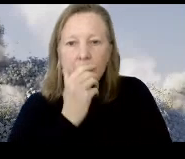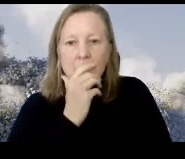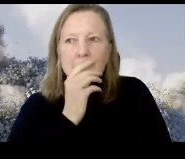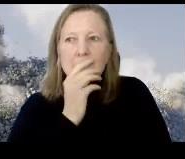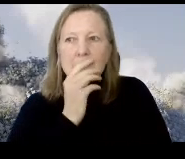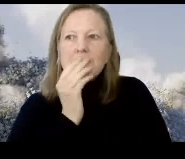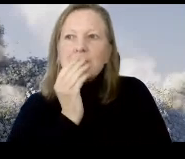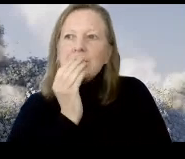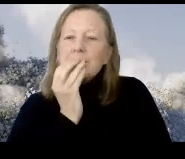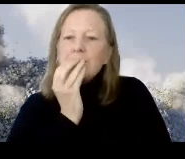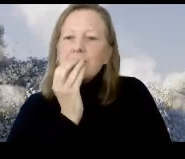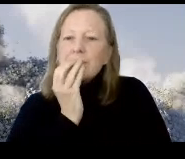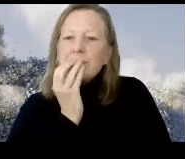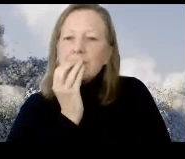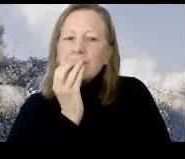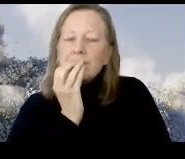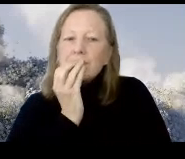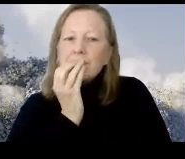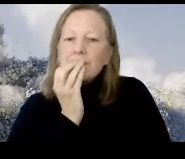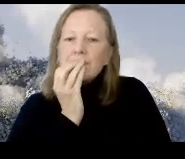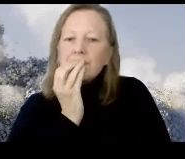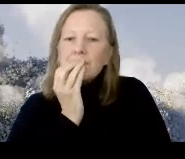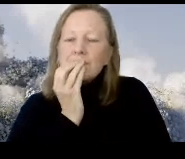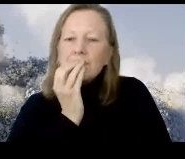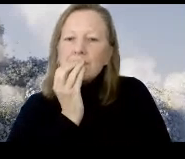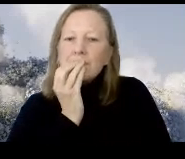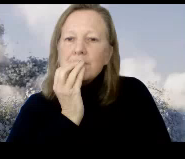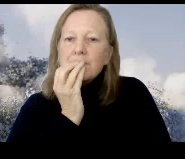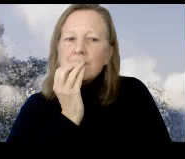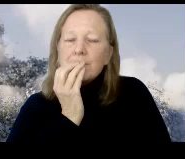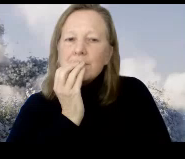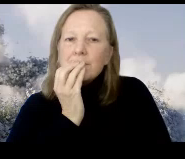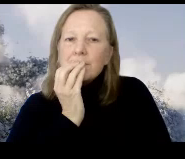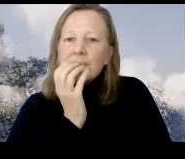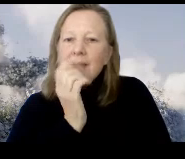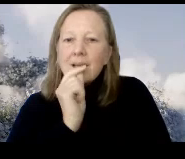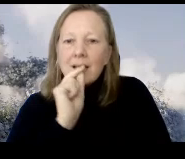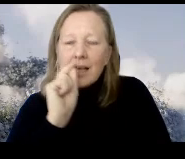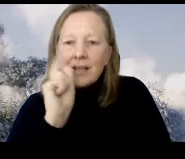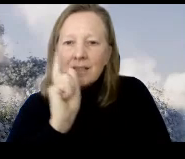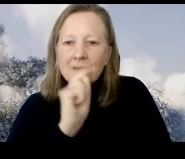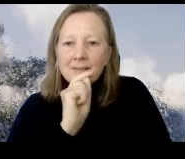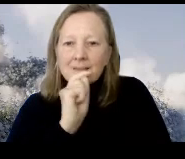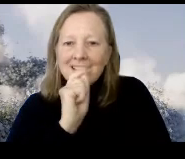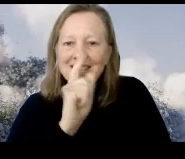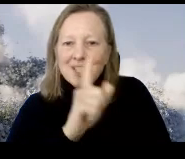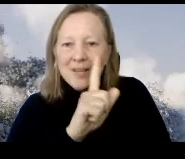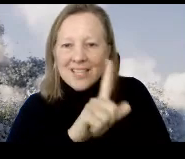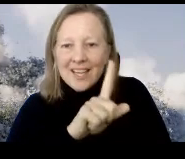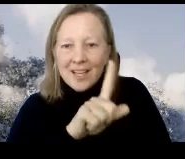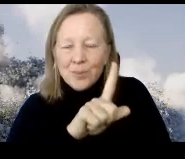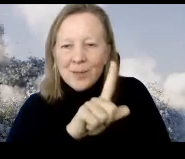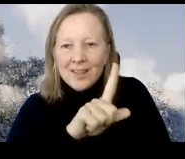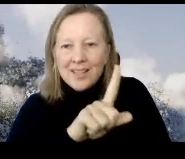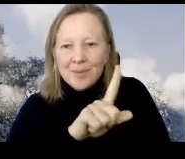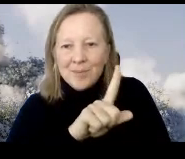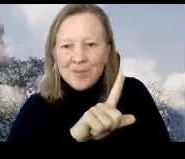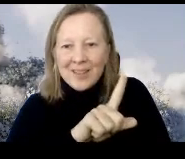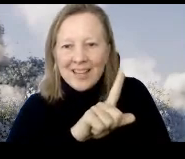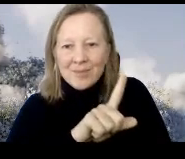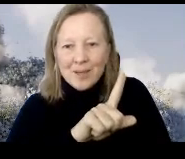on the chat as well, but if you can speak and ask your question, you can do that. If not, we can ask your question. I just wanted to add